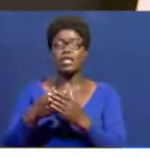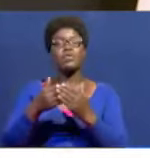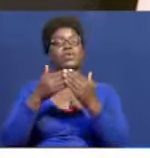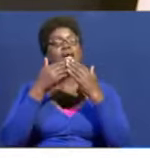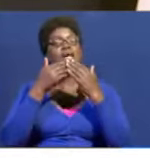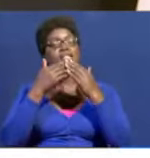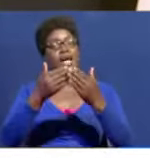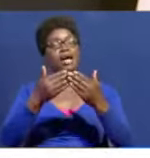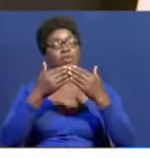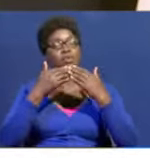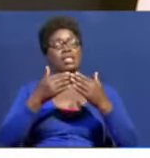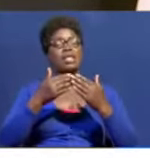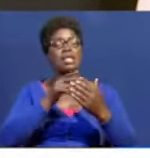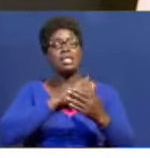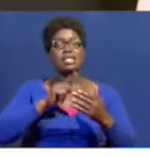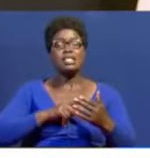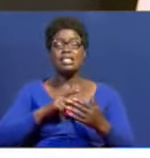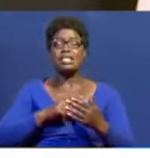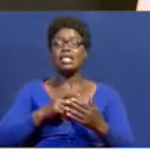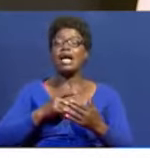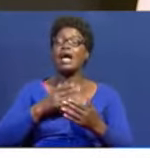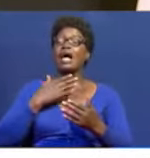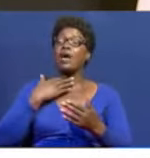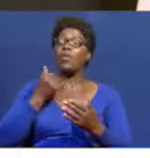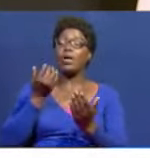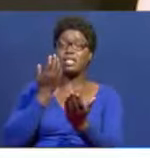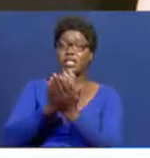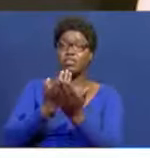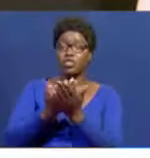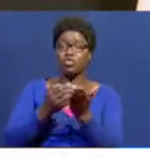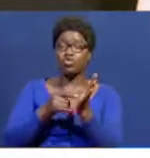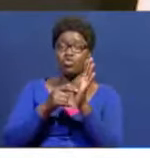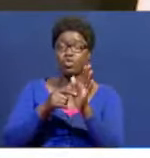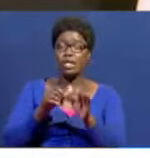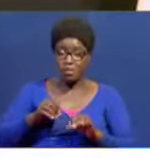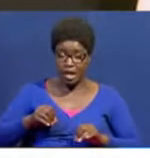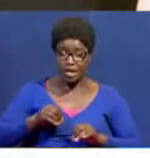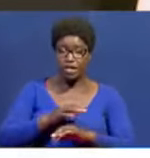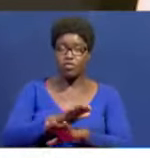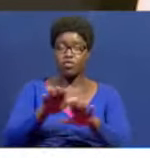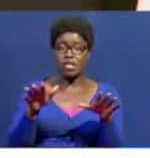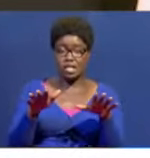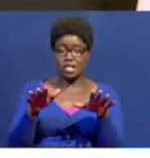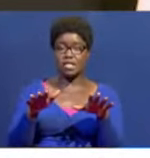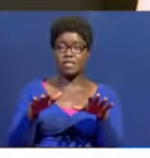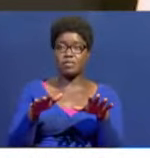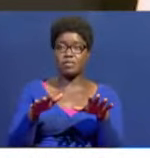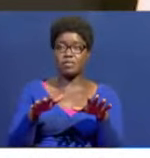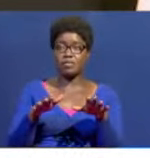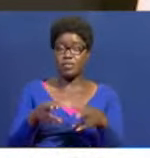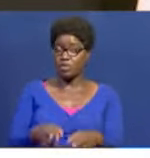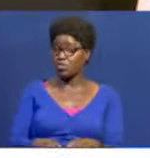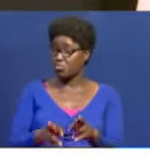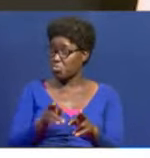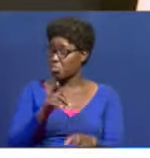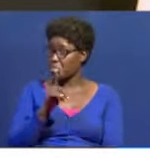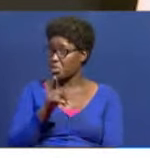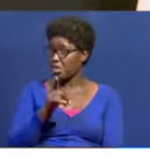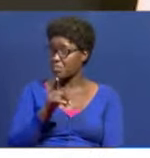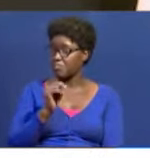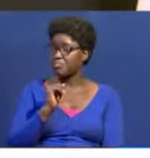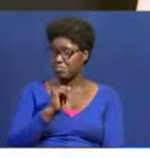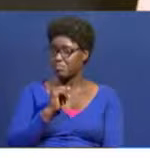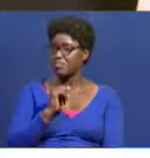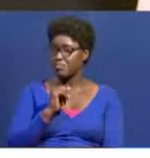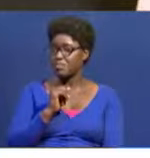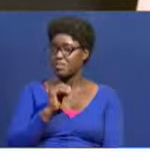to the king. Again, I invite evidence to show that I influenced that road. In any case,